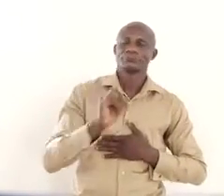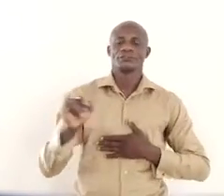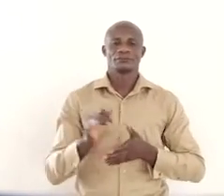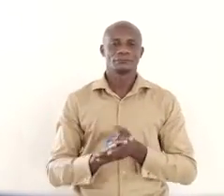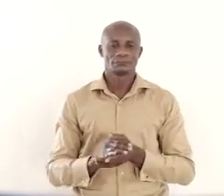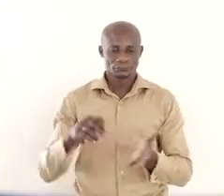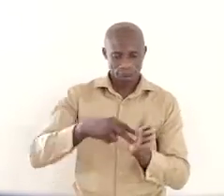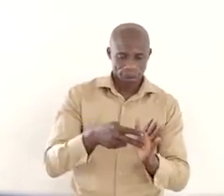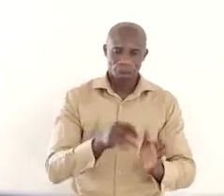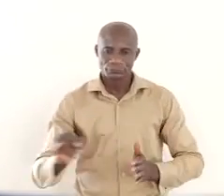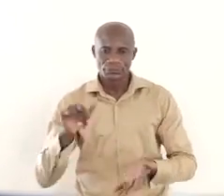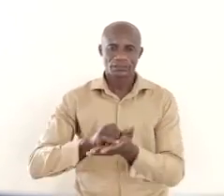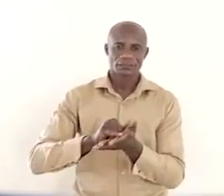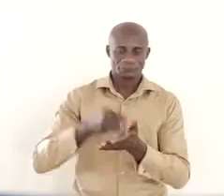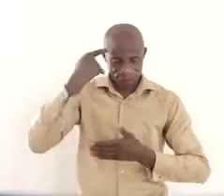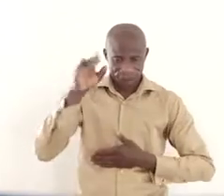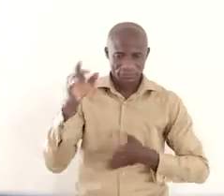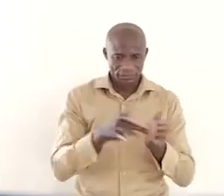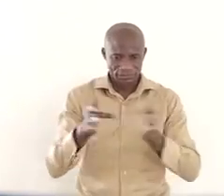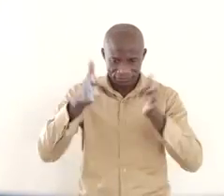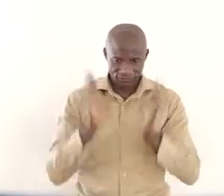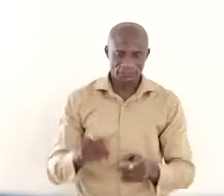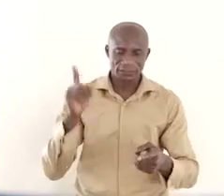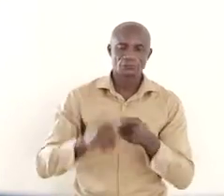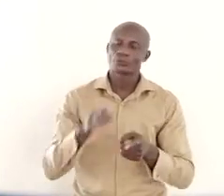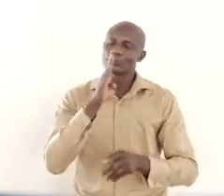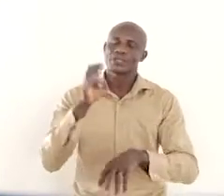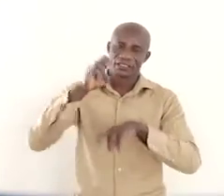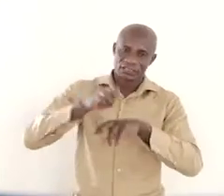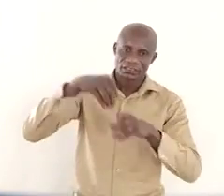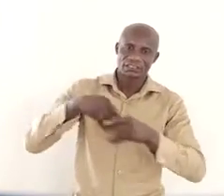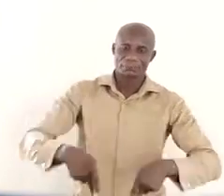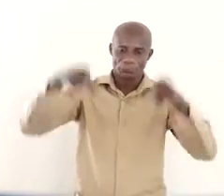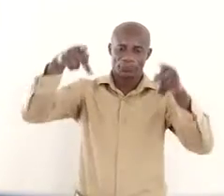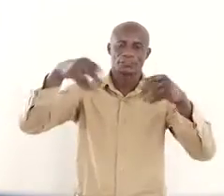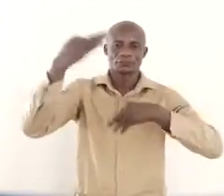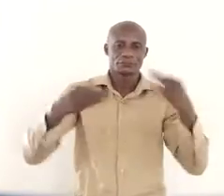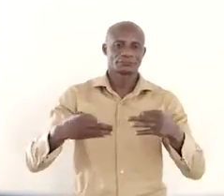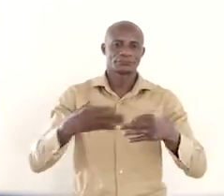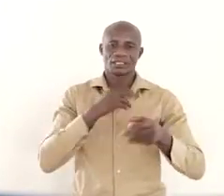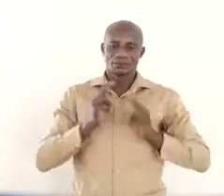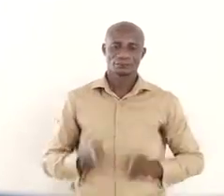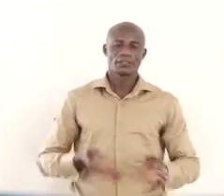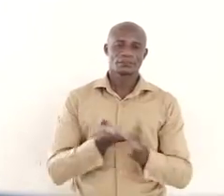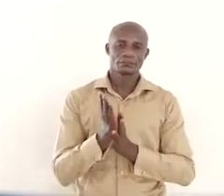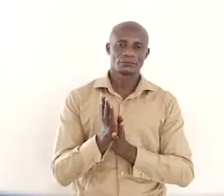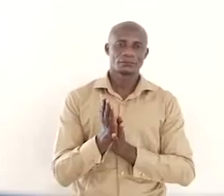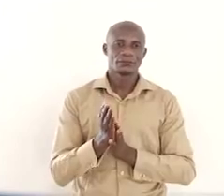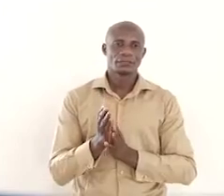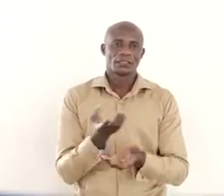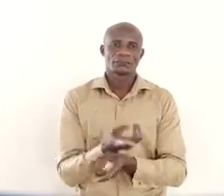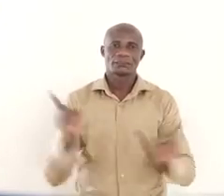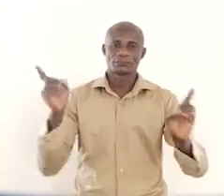evangelization. Meaning that for a Christian to be engaged in promoting justice, in promoting human rights,